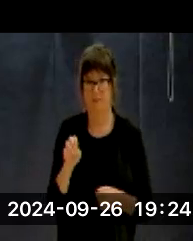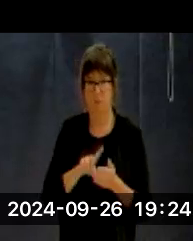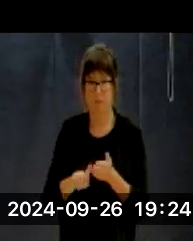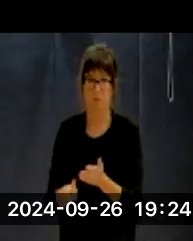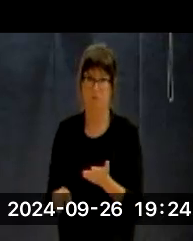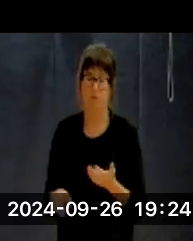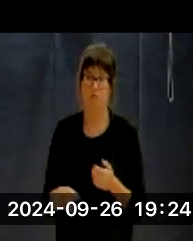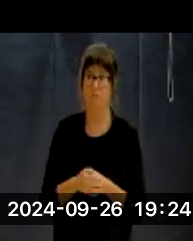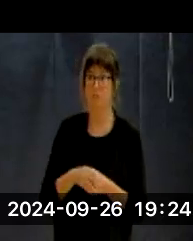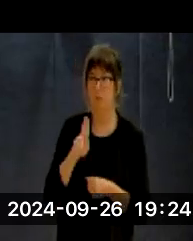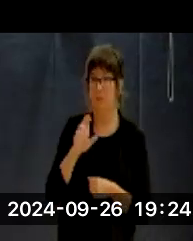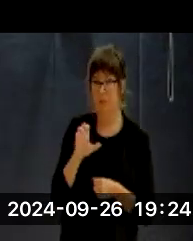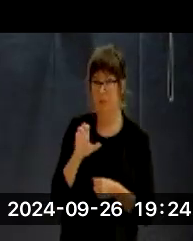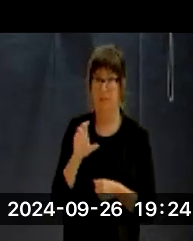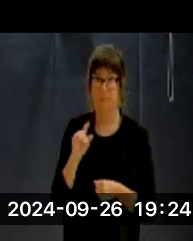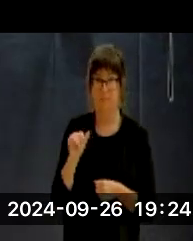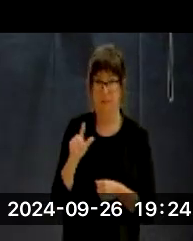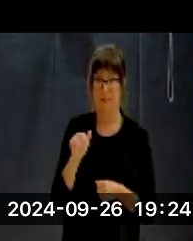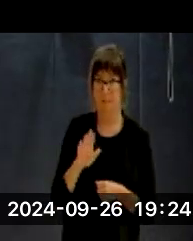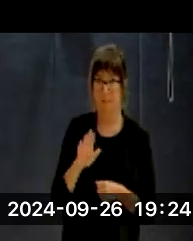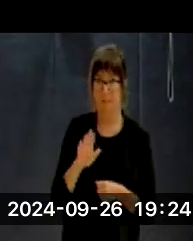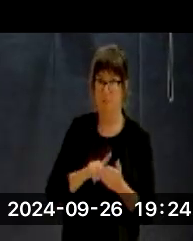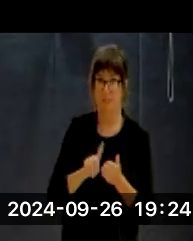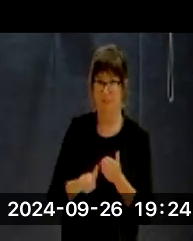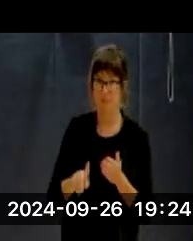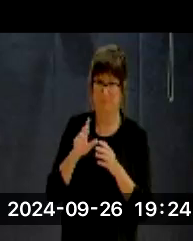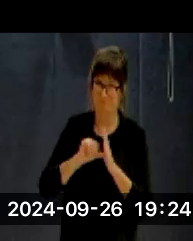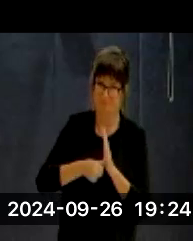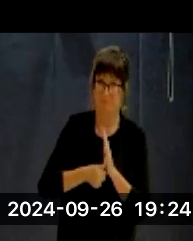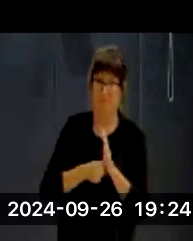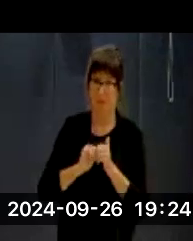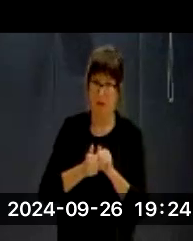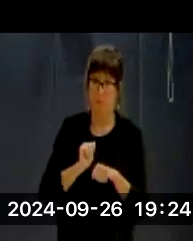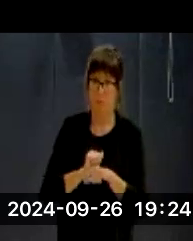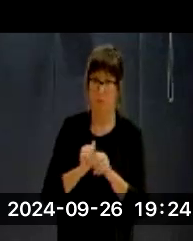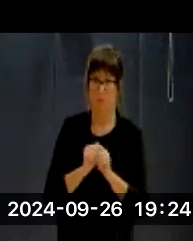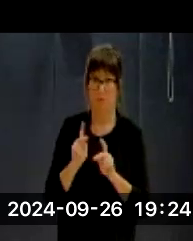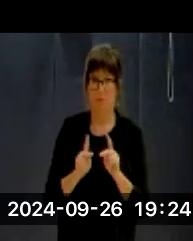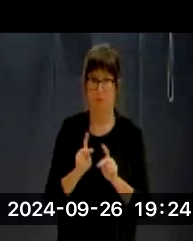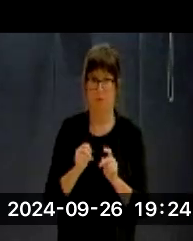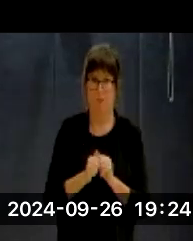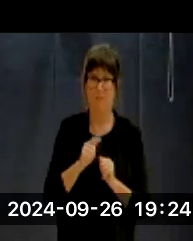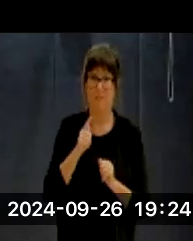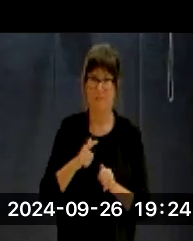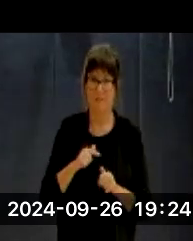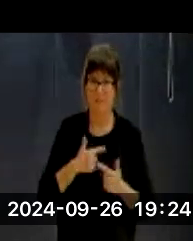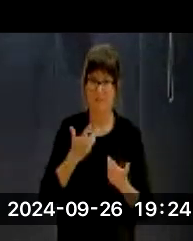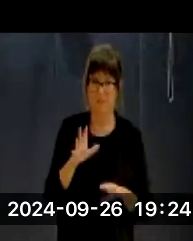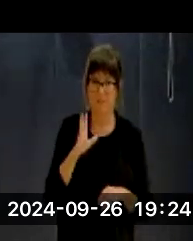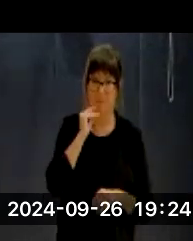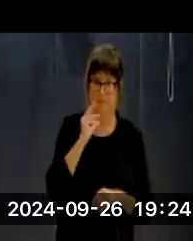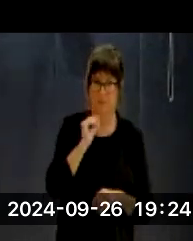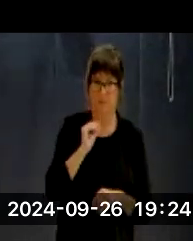California Disability Lab does is all about how to work with people with lived experience and how